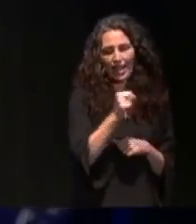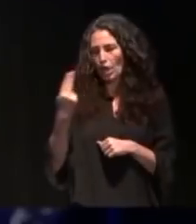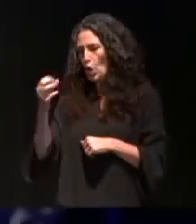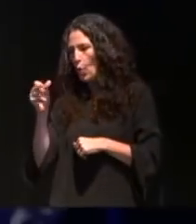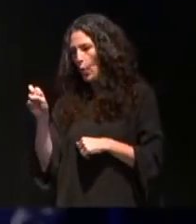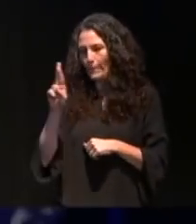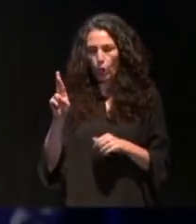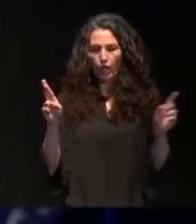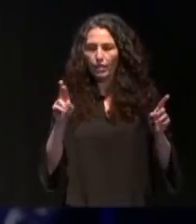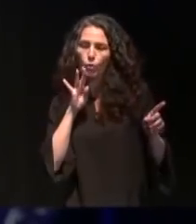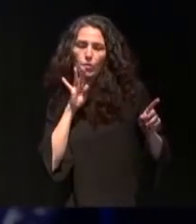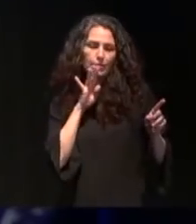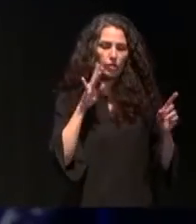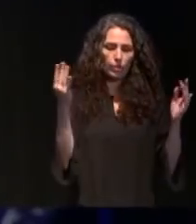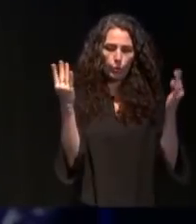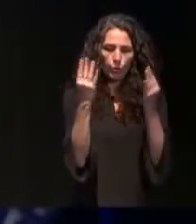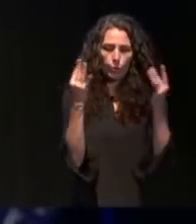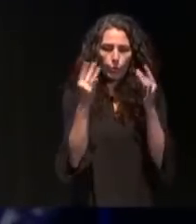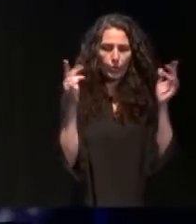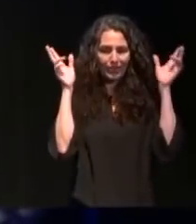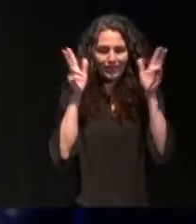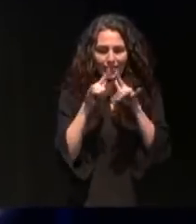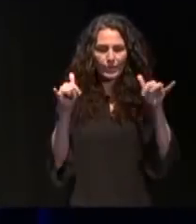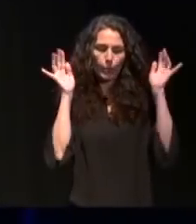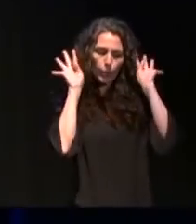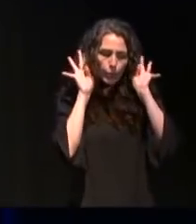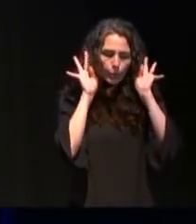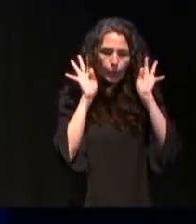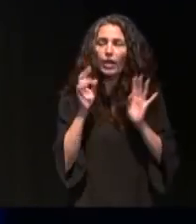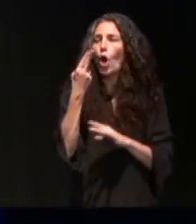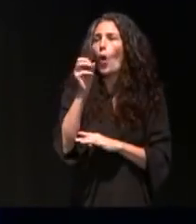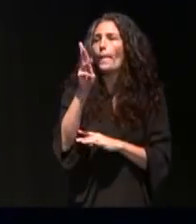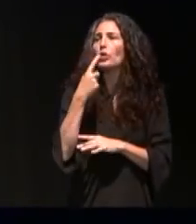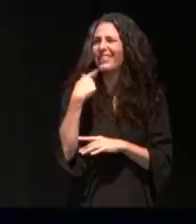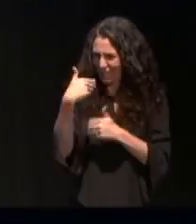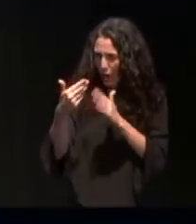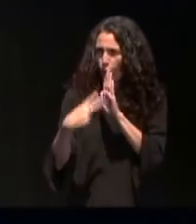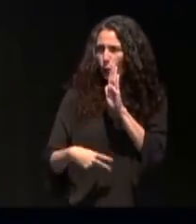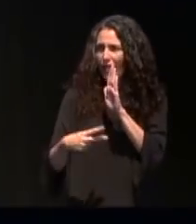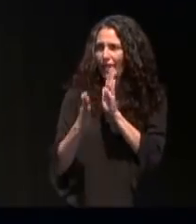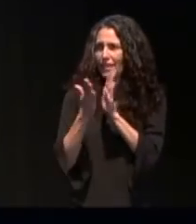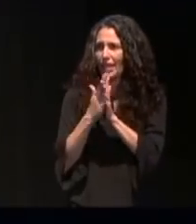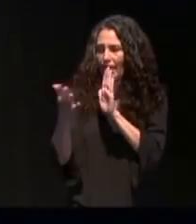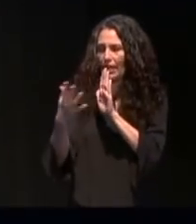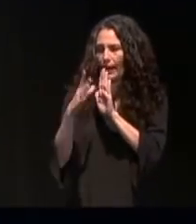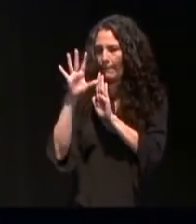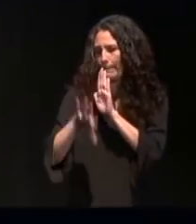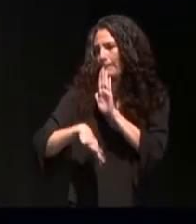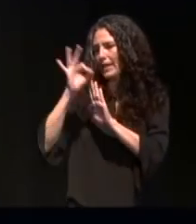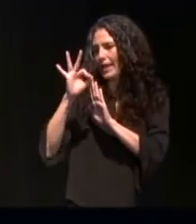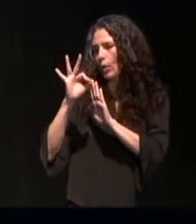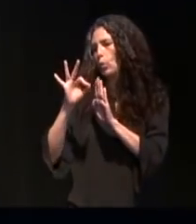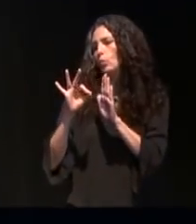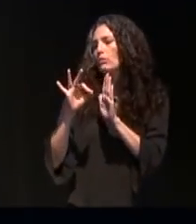and they began to whisper in my ear simultaneously. And then Homer said, "Read this." And he picked out a scripture and had me